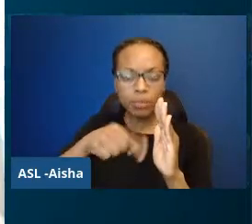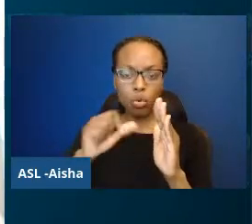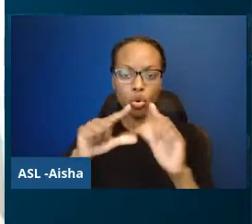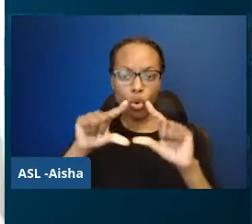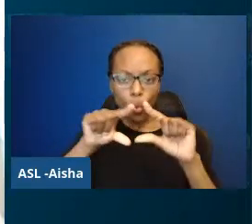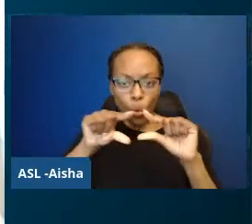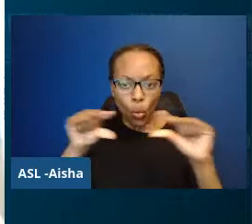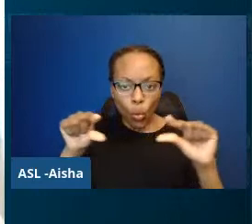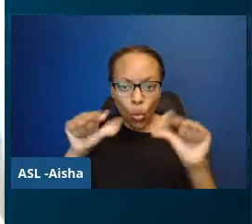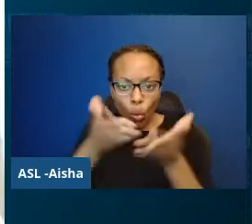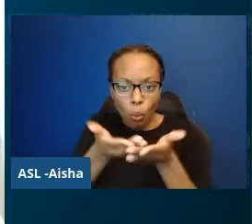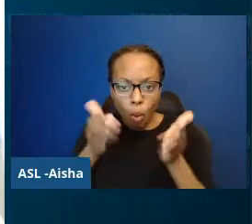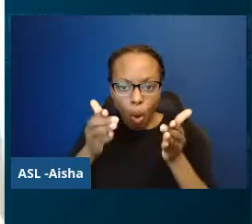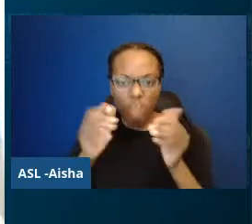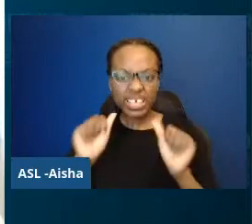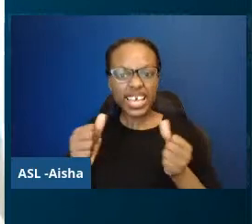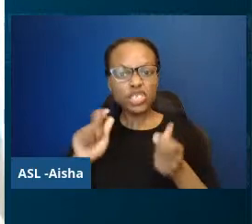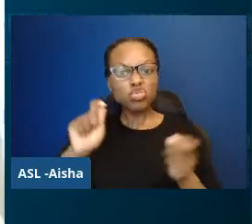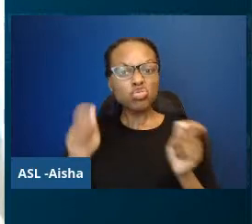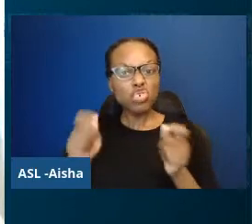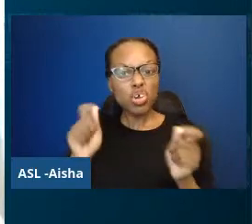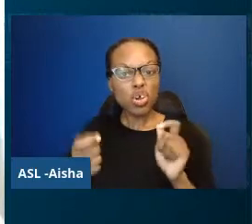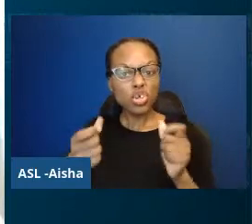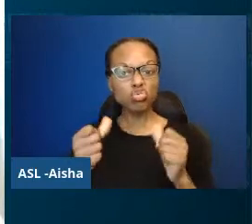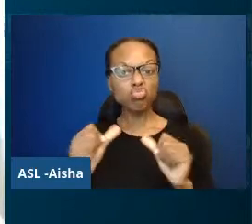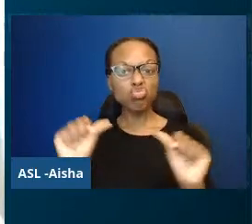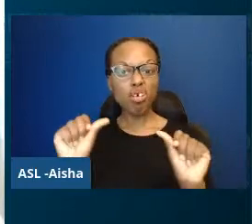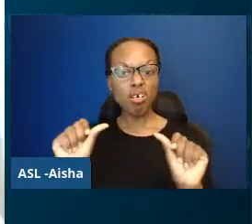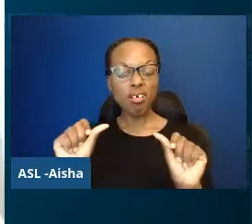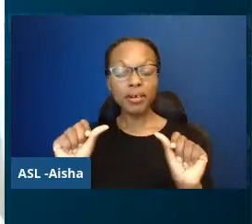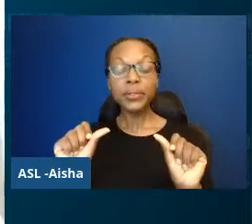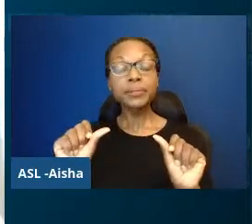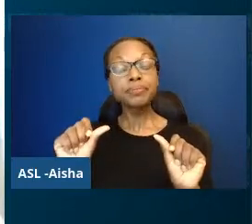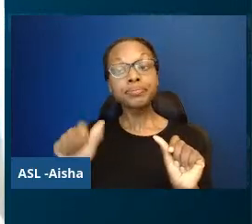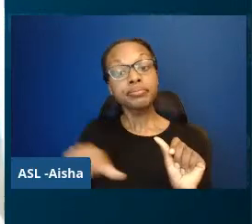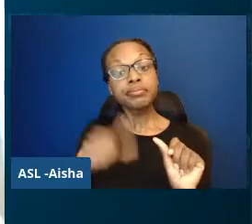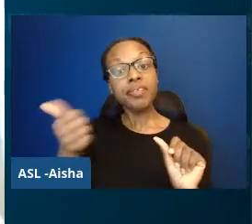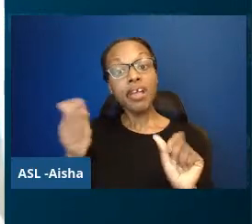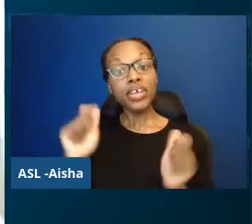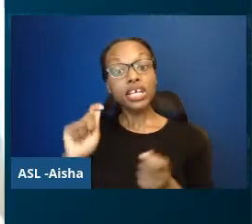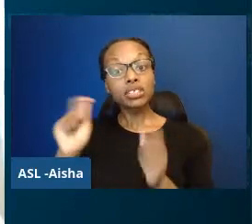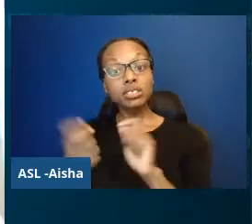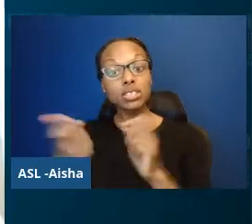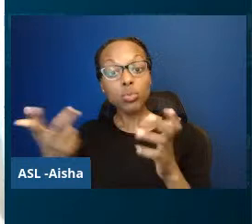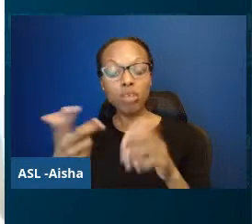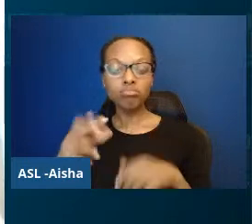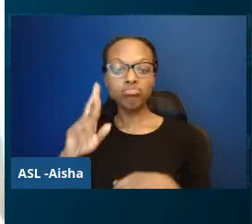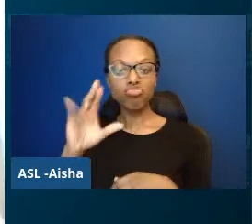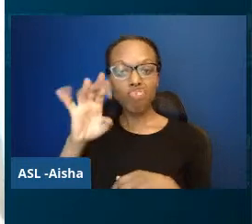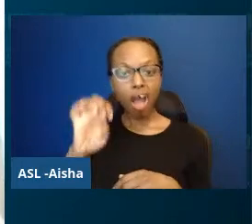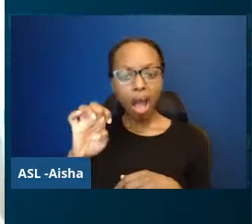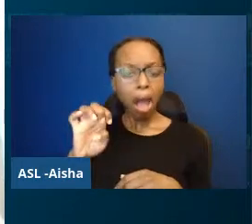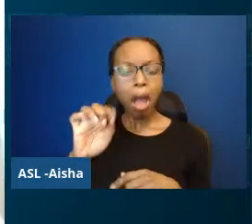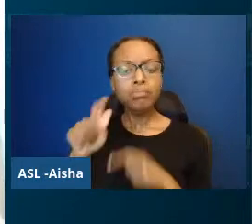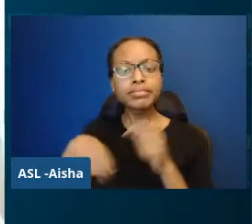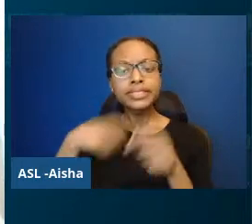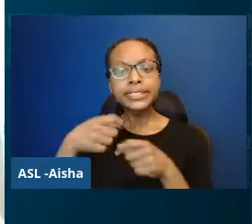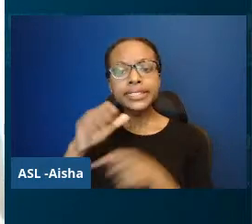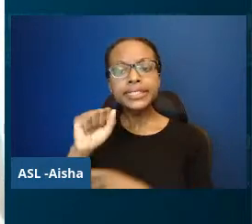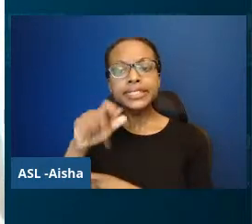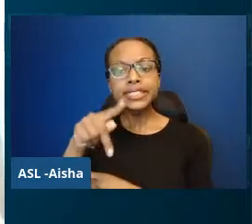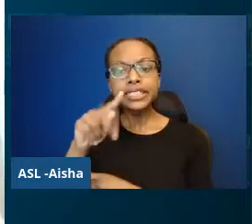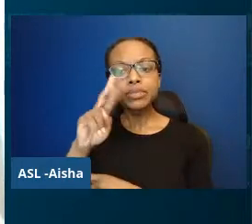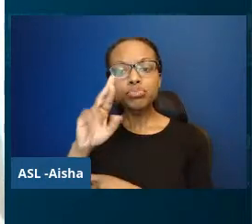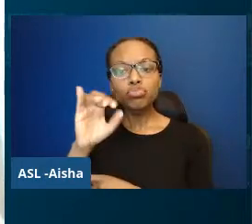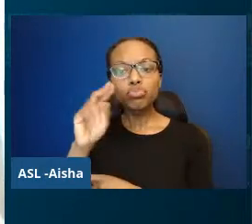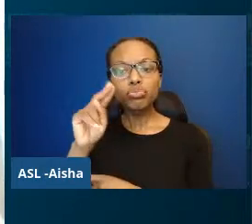bowl. You can also experiment with, again, using something in addition, besides rice, like sprinkles or little hole